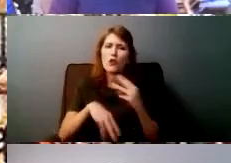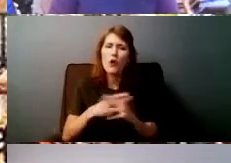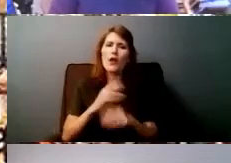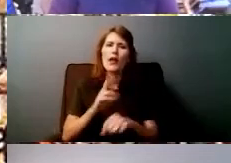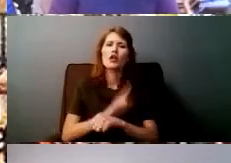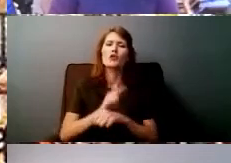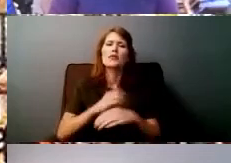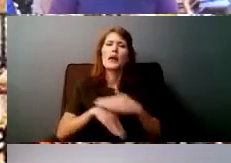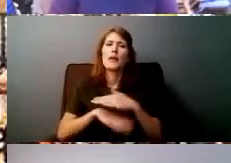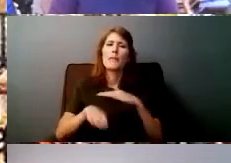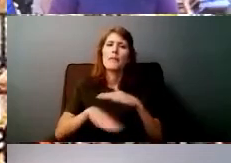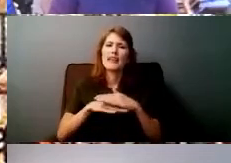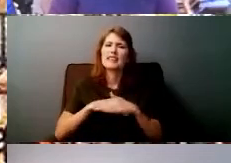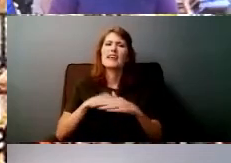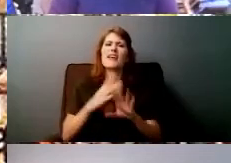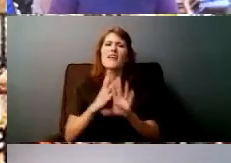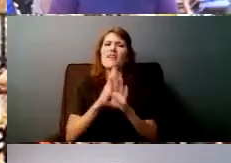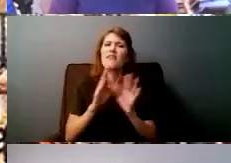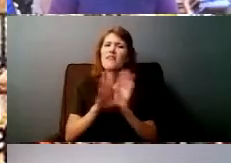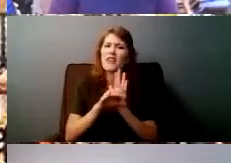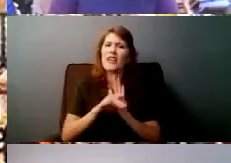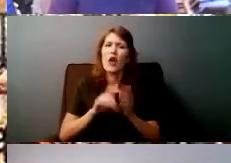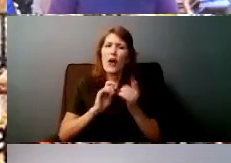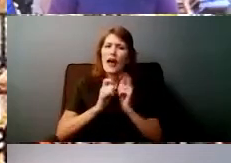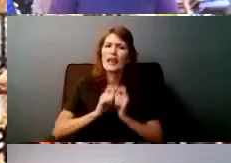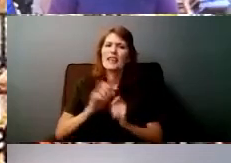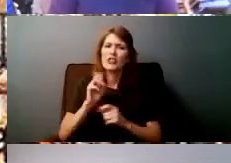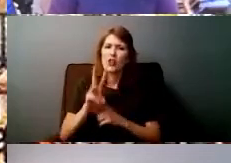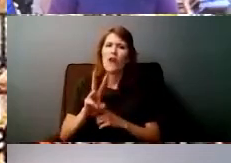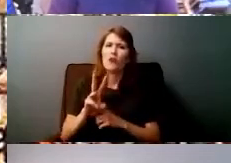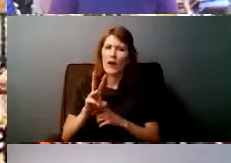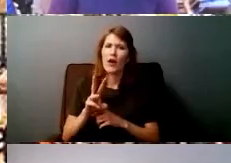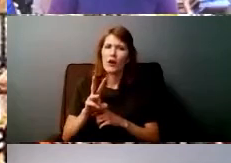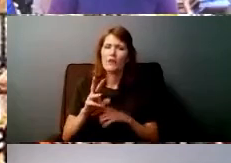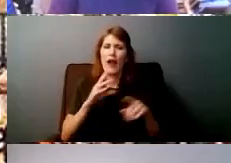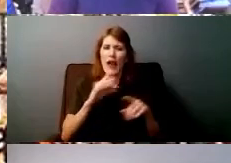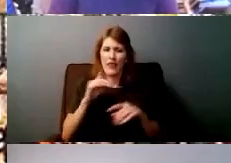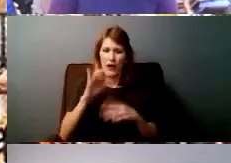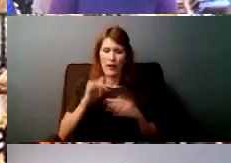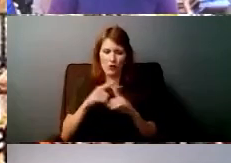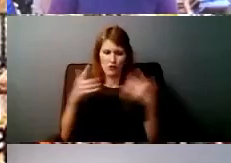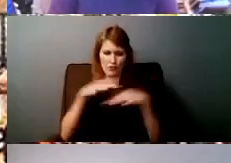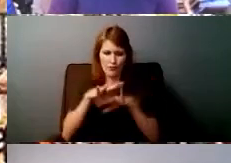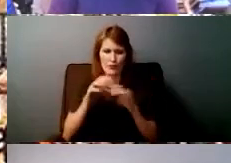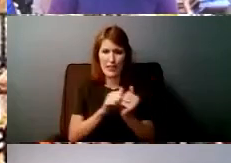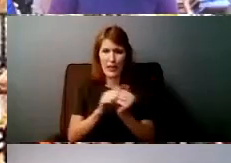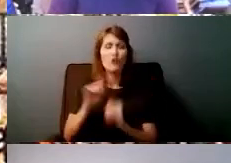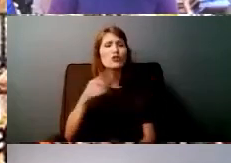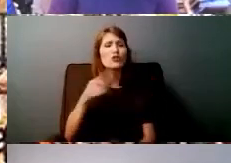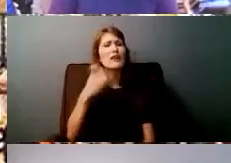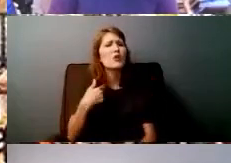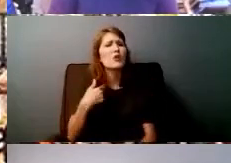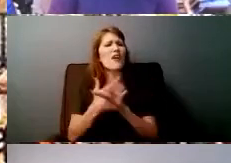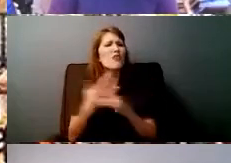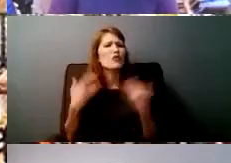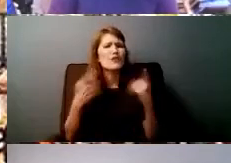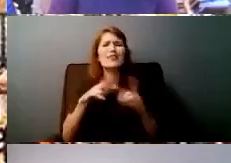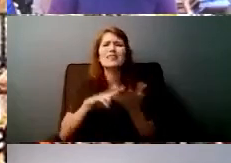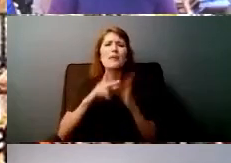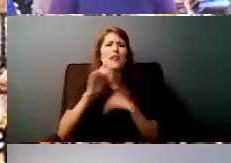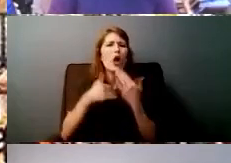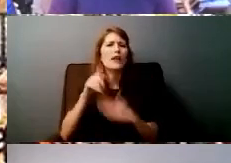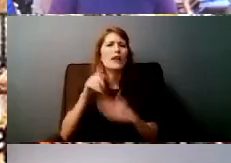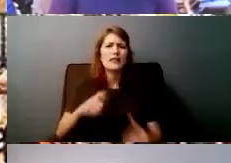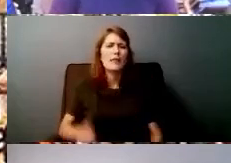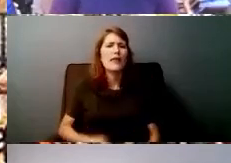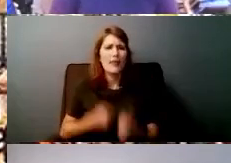video editing software, splice them all together. And so just because you are having a virtual event does not mean that all of it has to be live, does not mean that all of